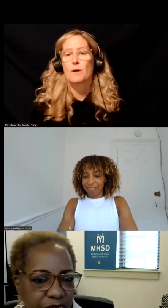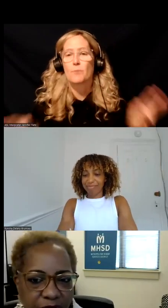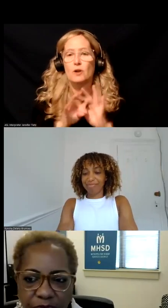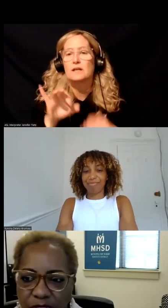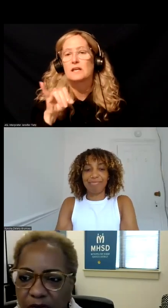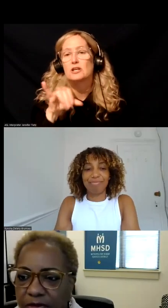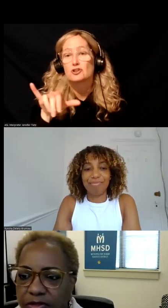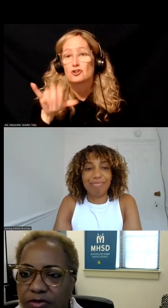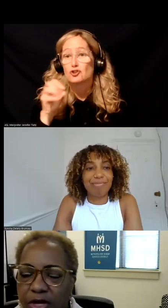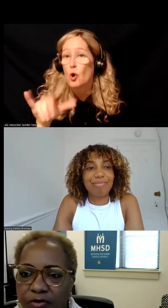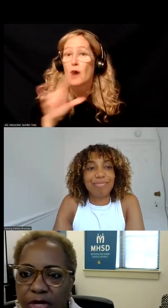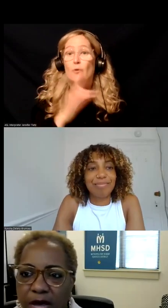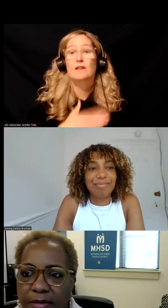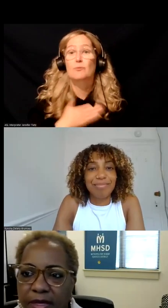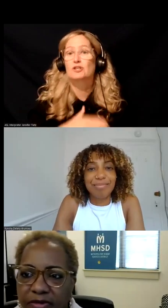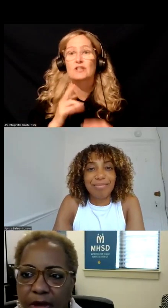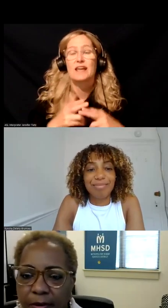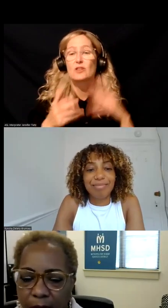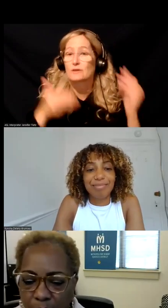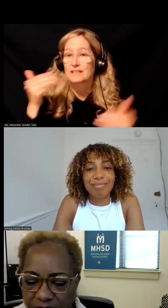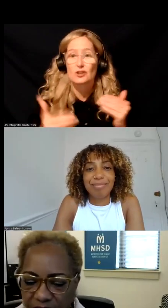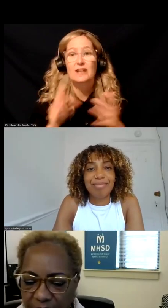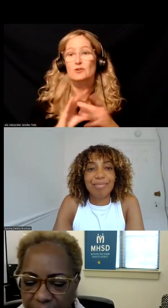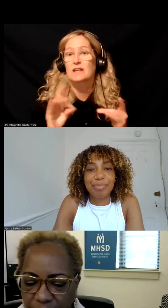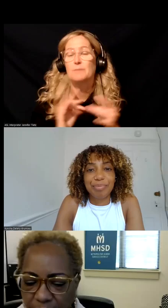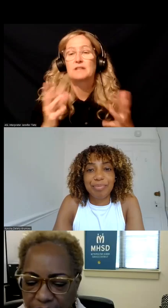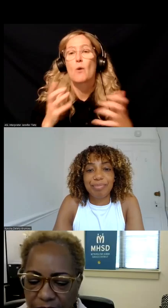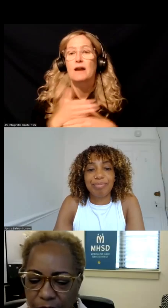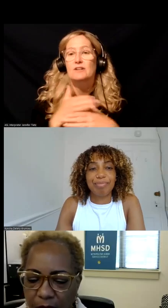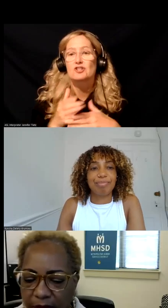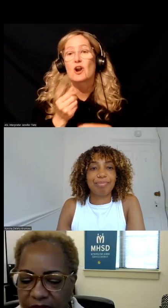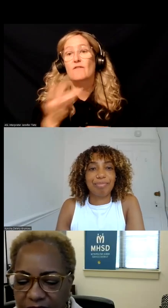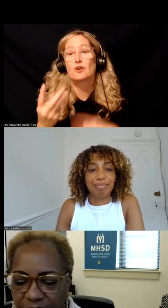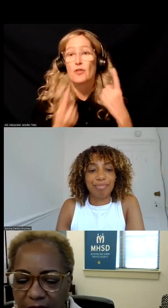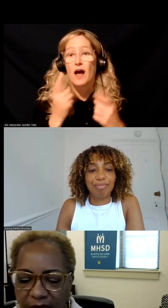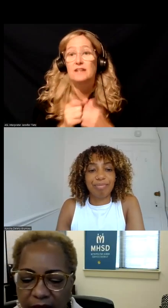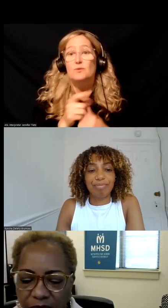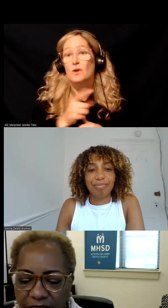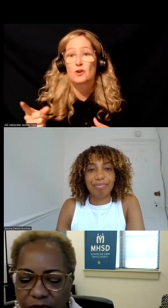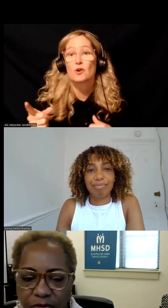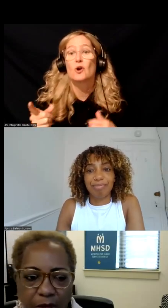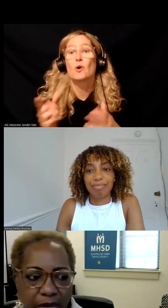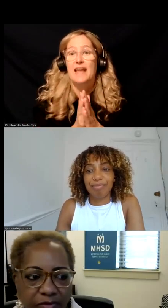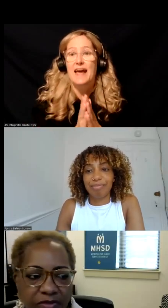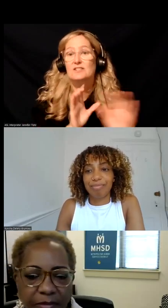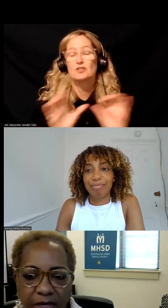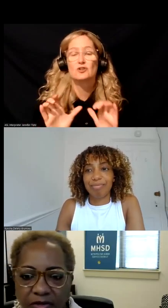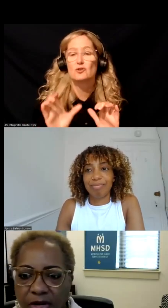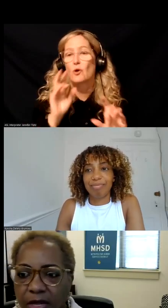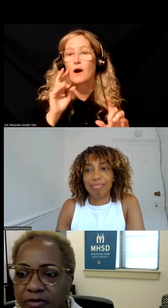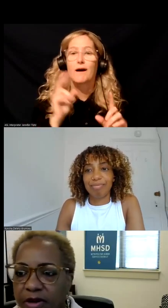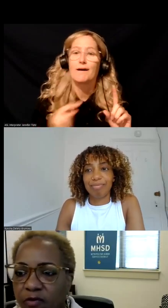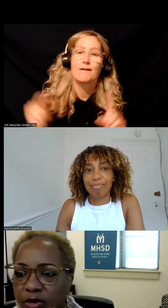I really appreciate those introductory comments. I want to just share a few thoughts with you all. I was asked to do a high-level review, I guess because